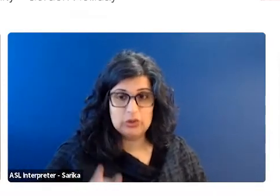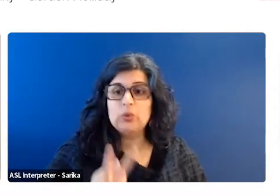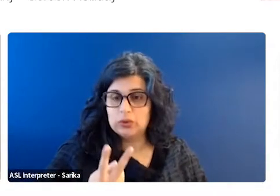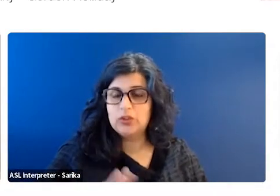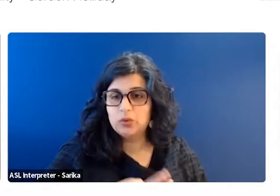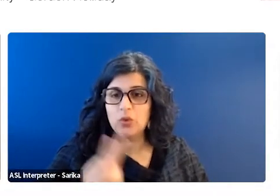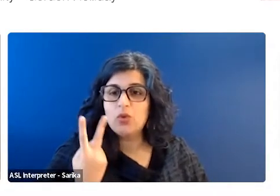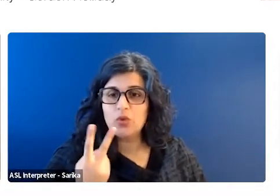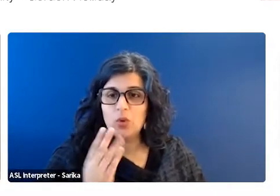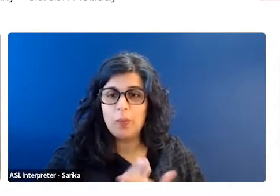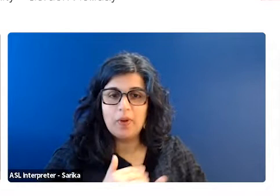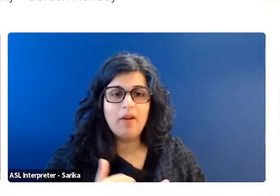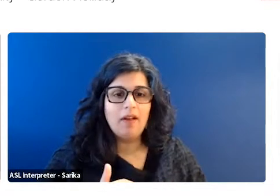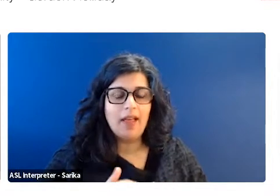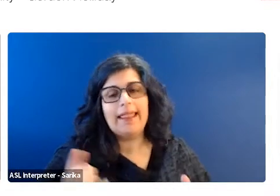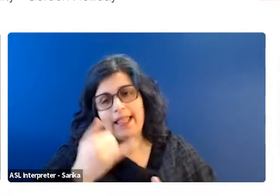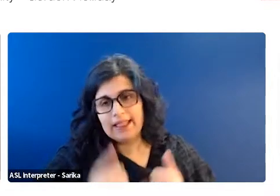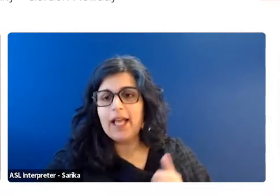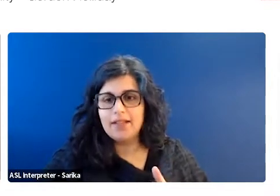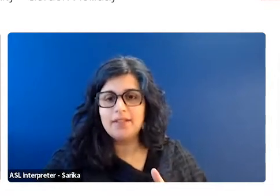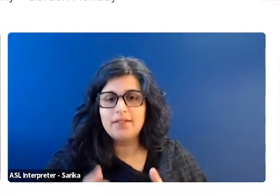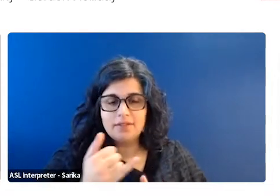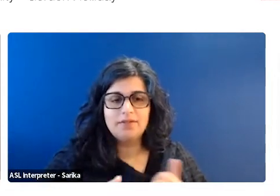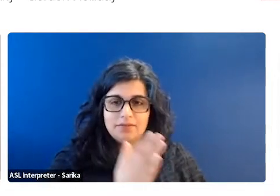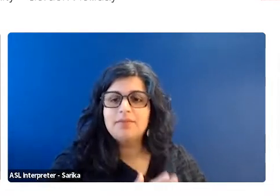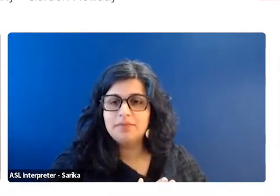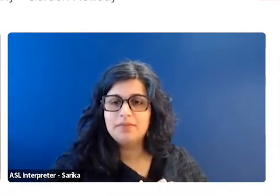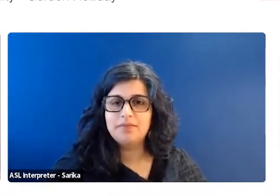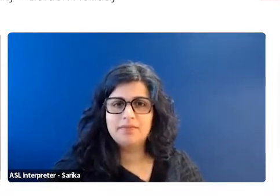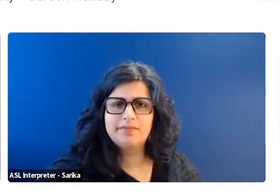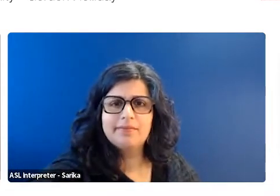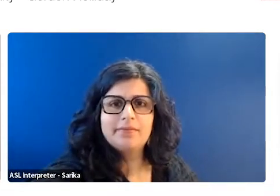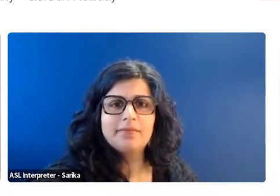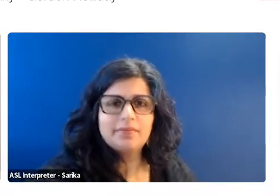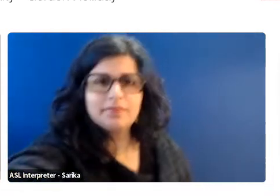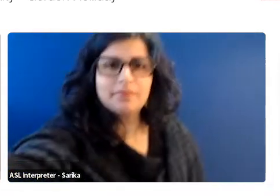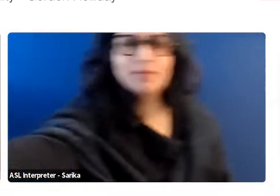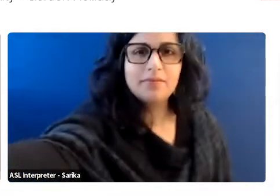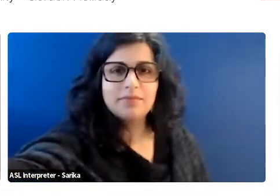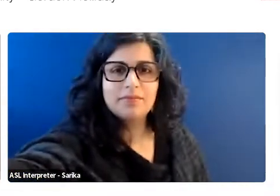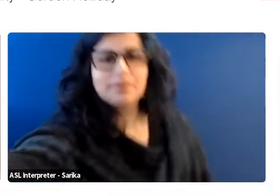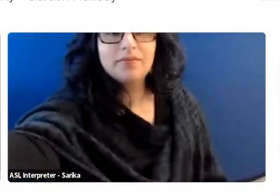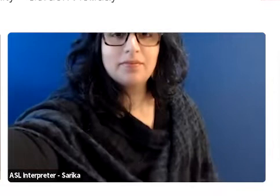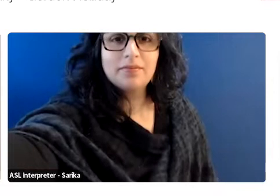lastly, the final part, which would be the full ensemble.